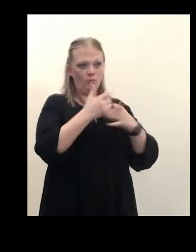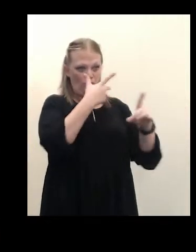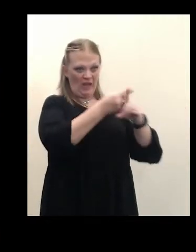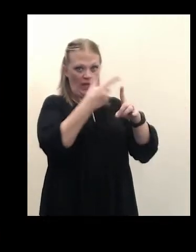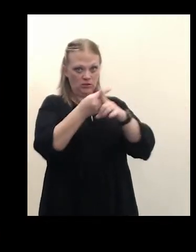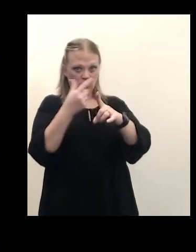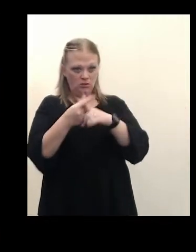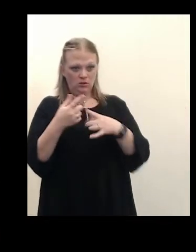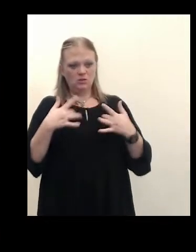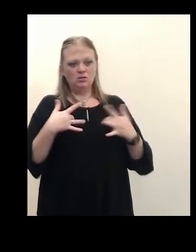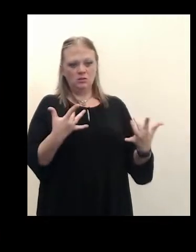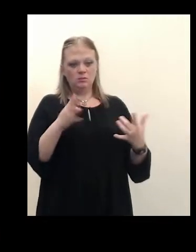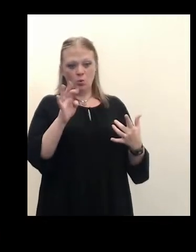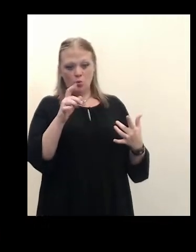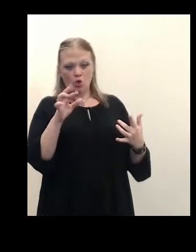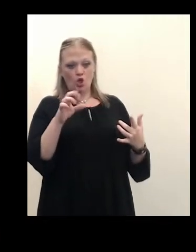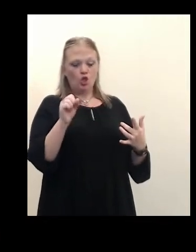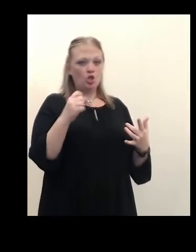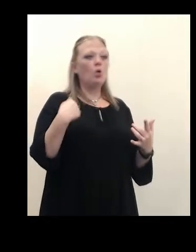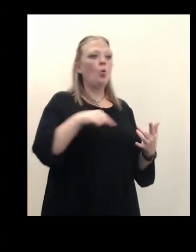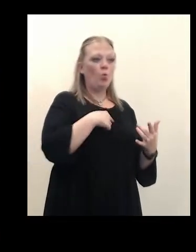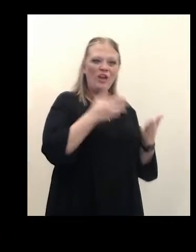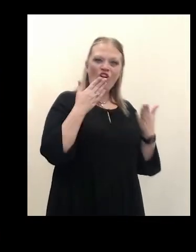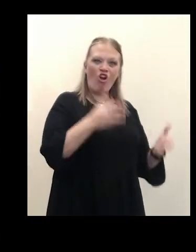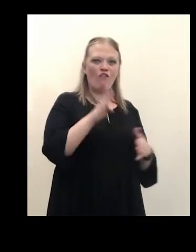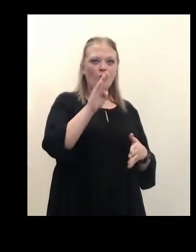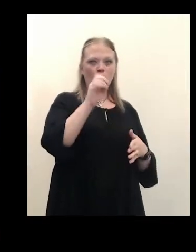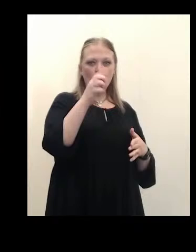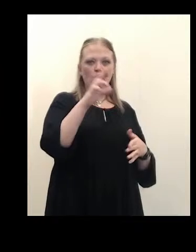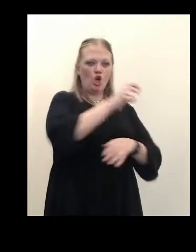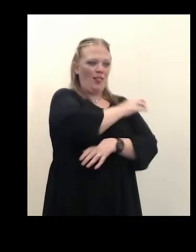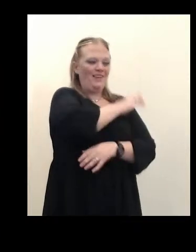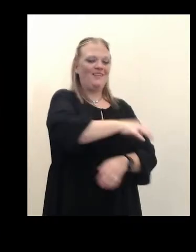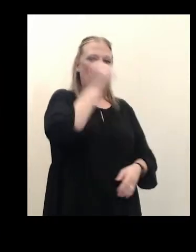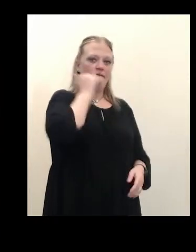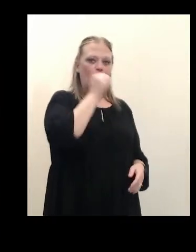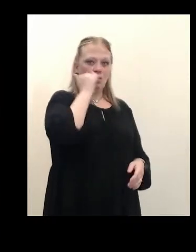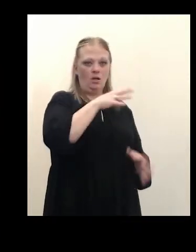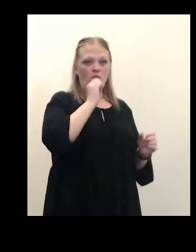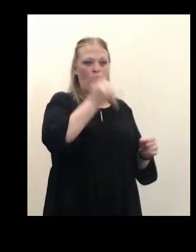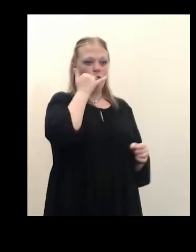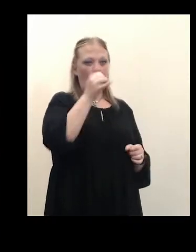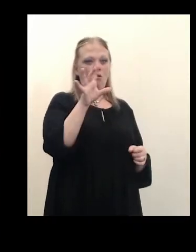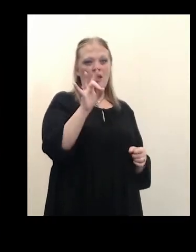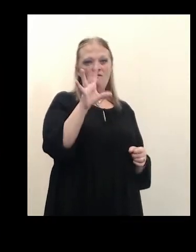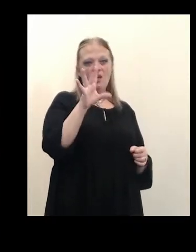boosters. We offer booster clinics every day. And you can contact us at